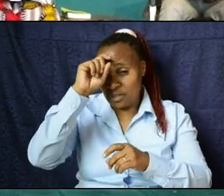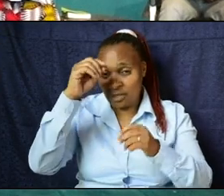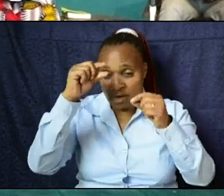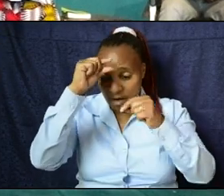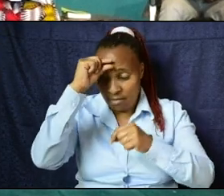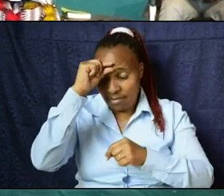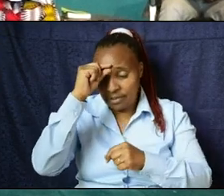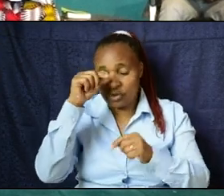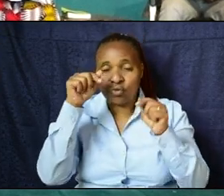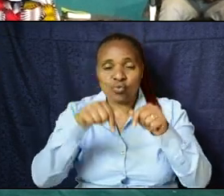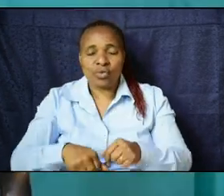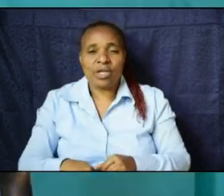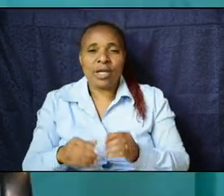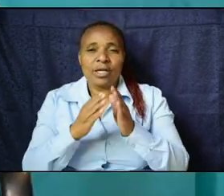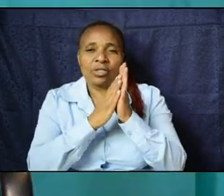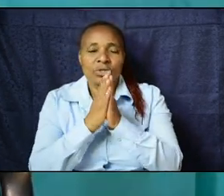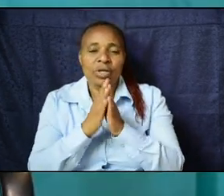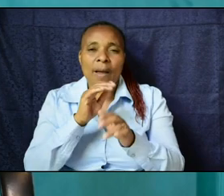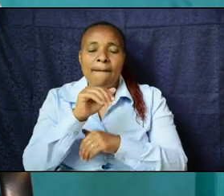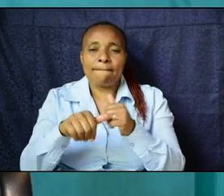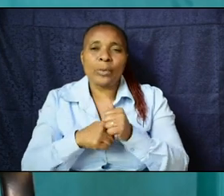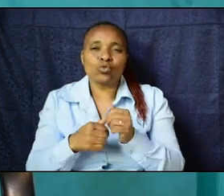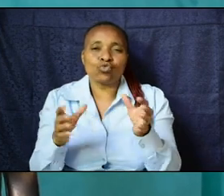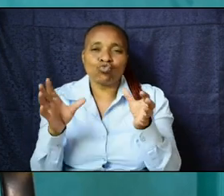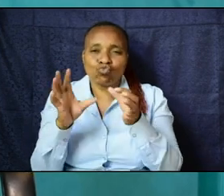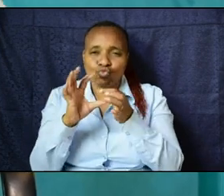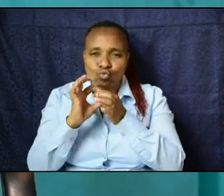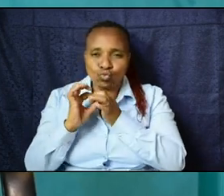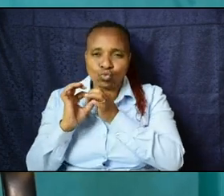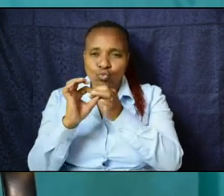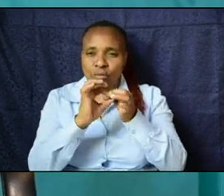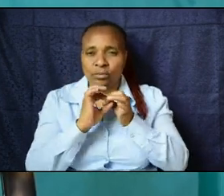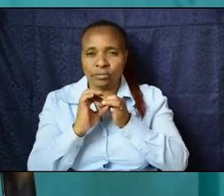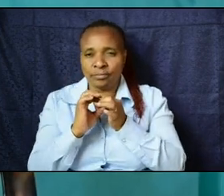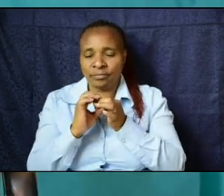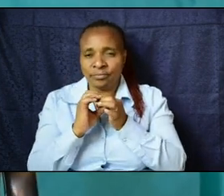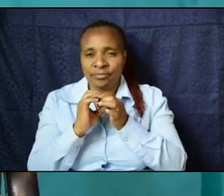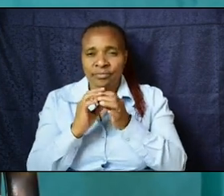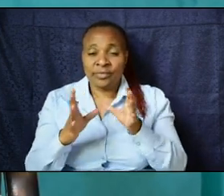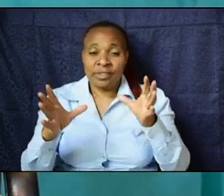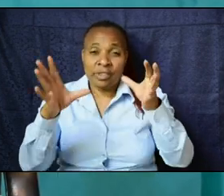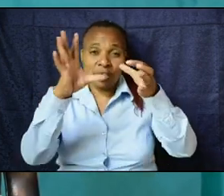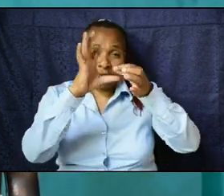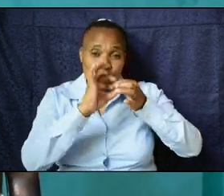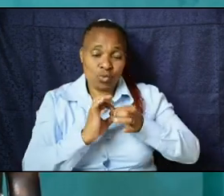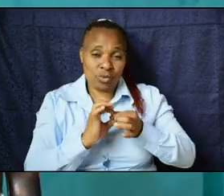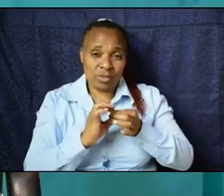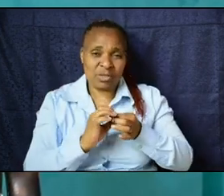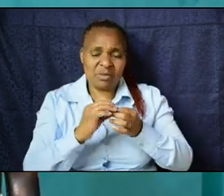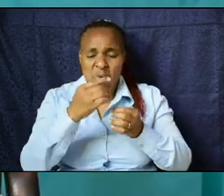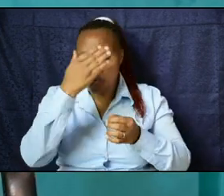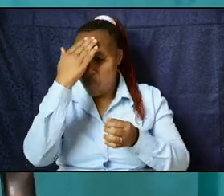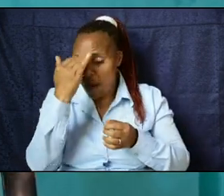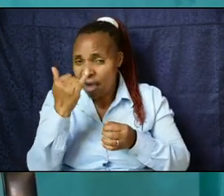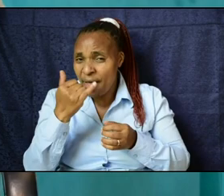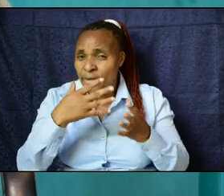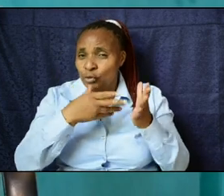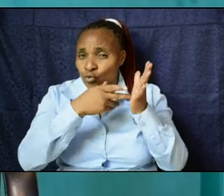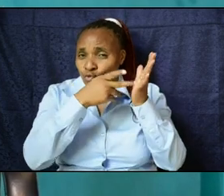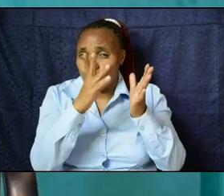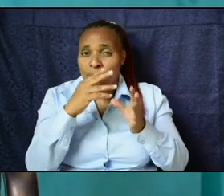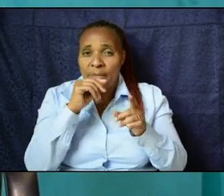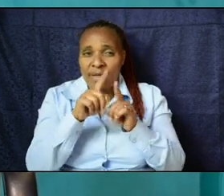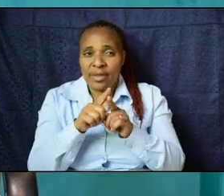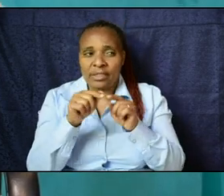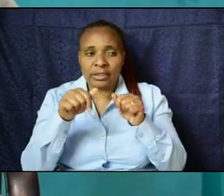today is a story about reunion. So remember Joseph, he got to Egypt because he was sold by his brothers. So